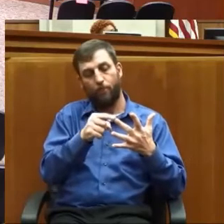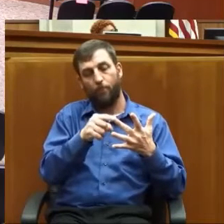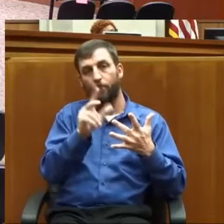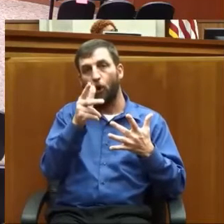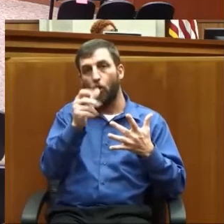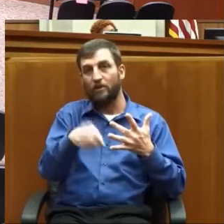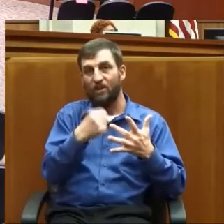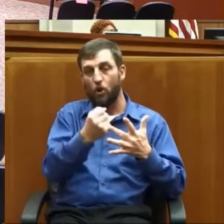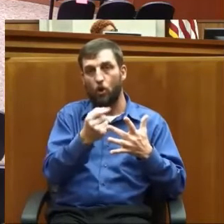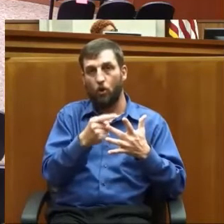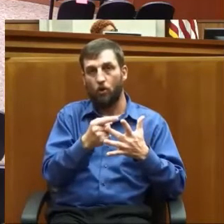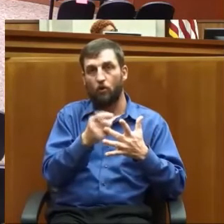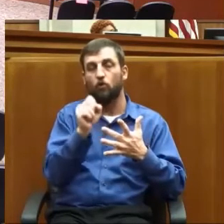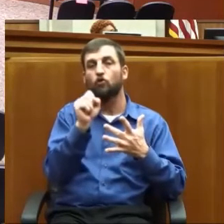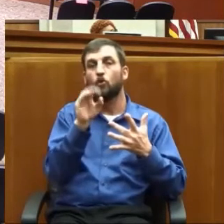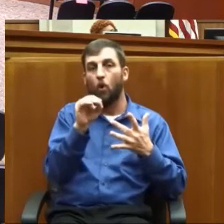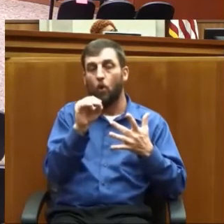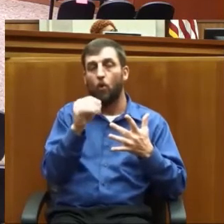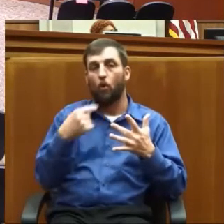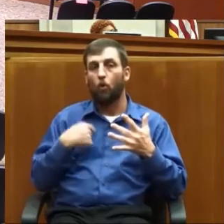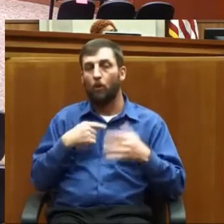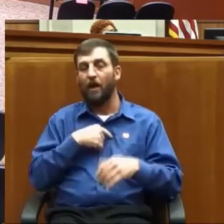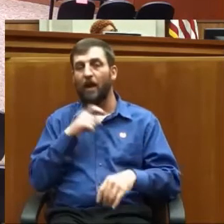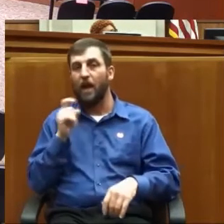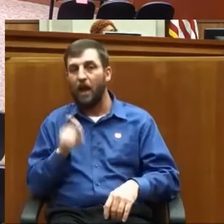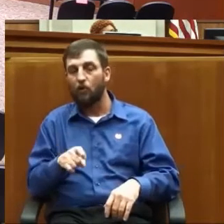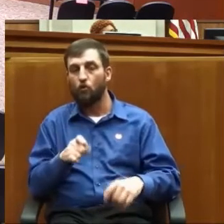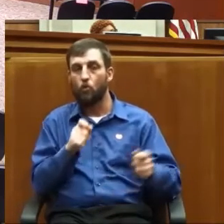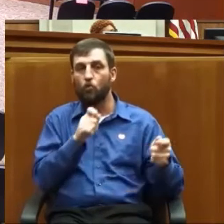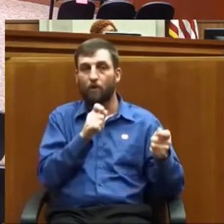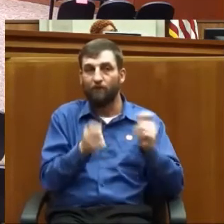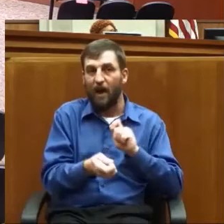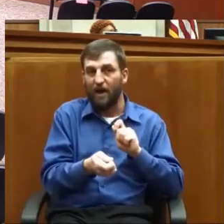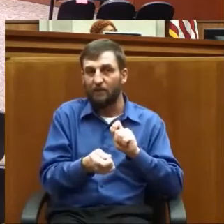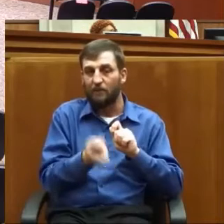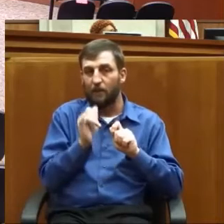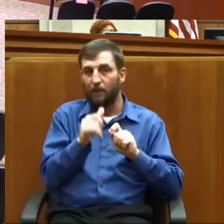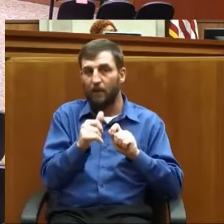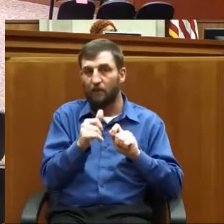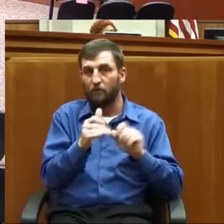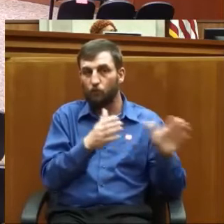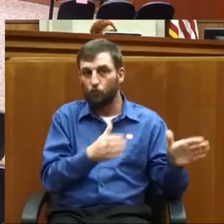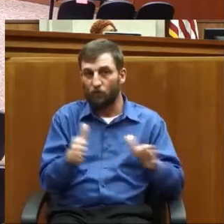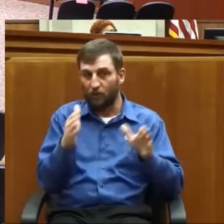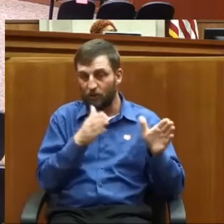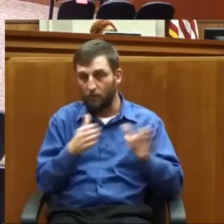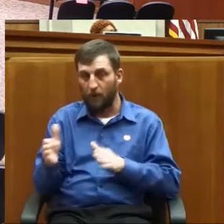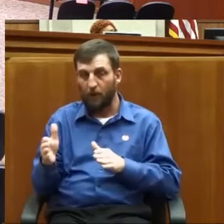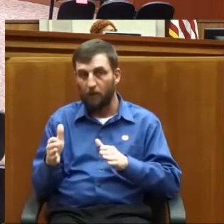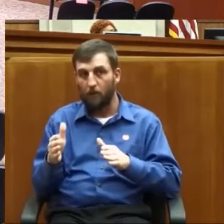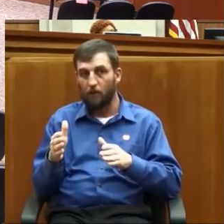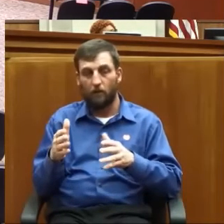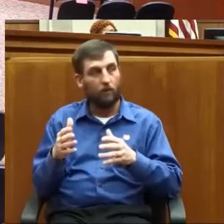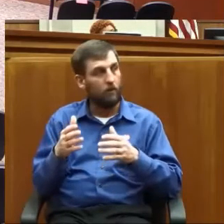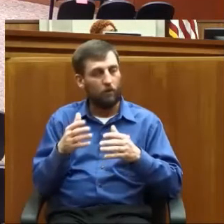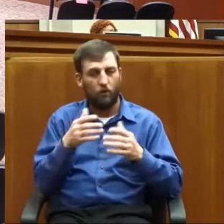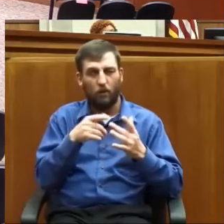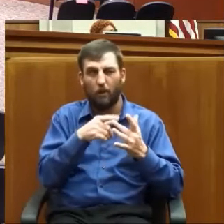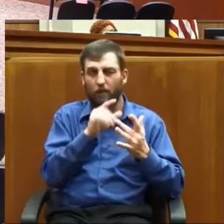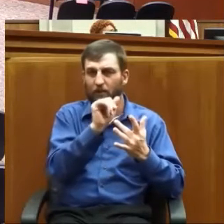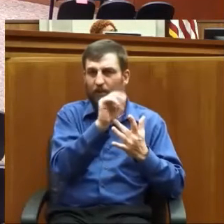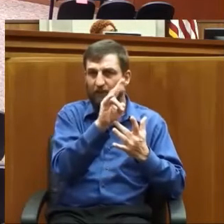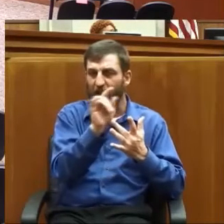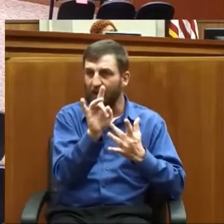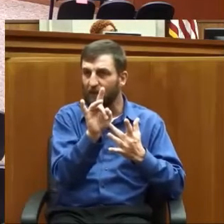we actually had to revise the strategic plan in whatever year that